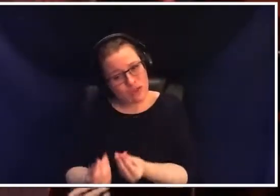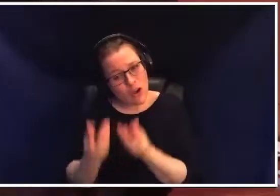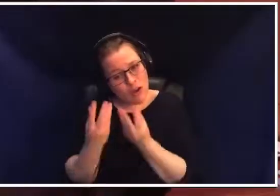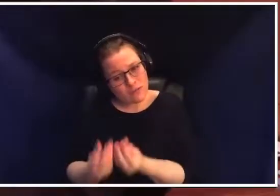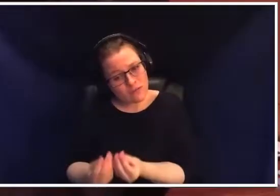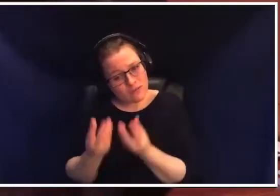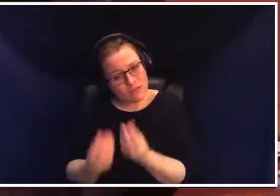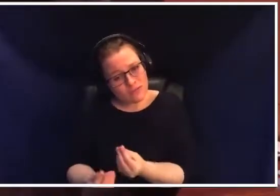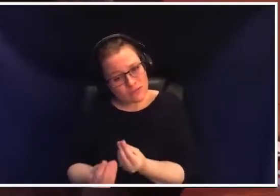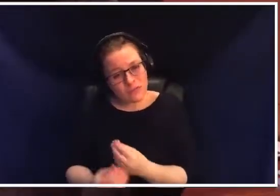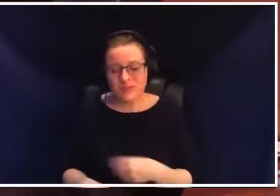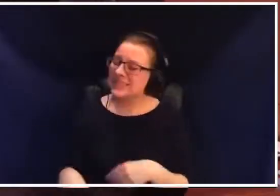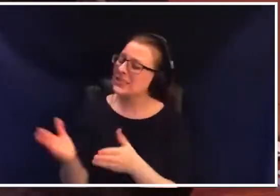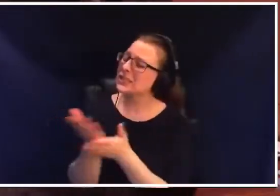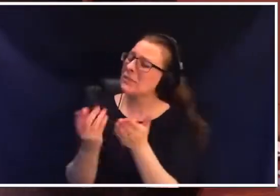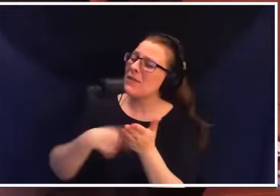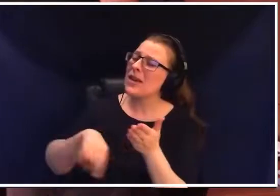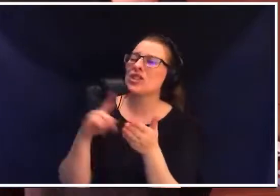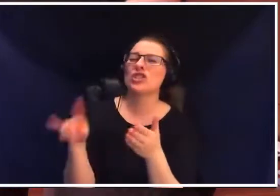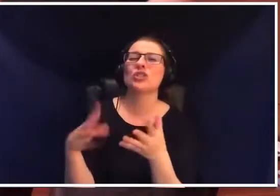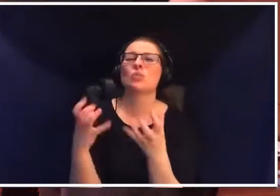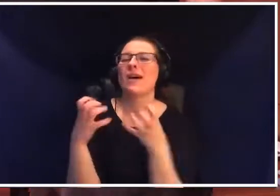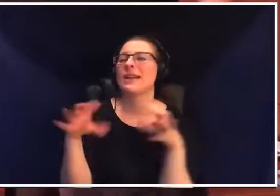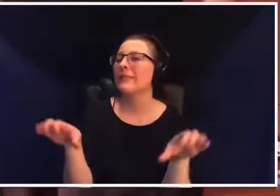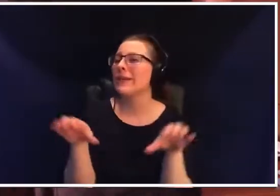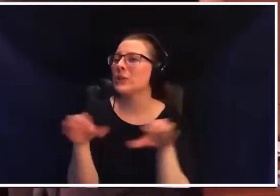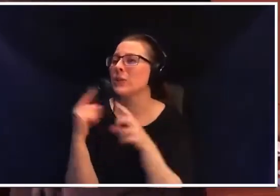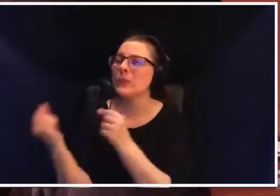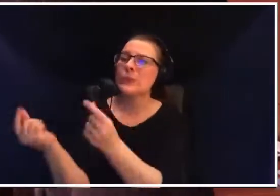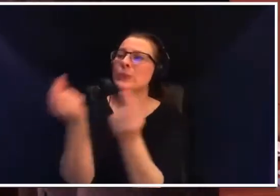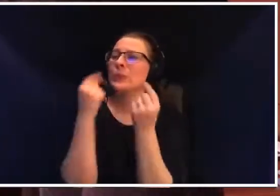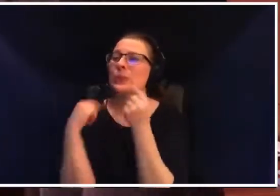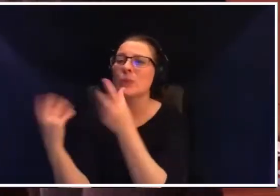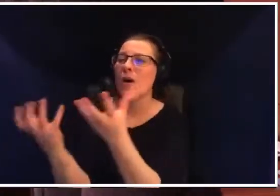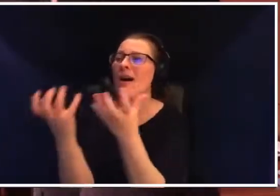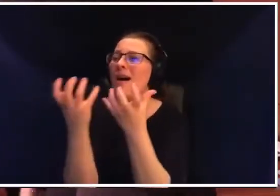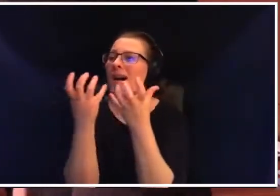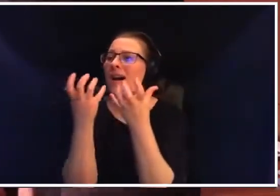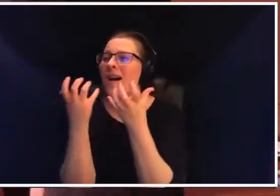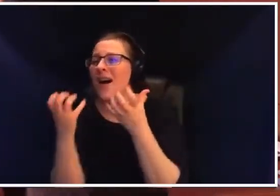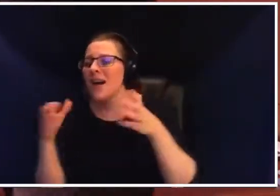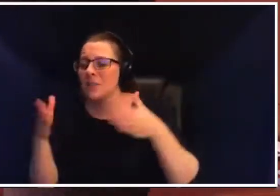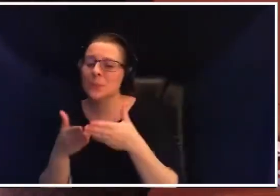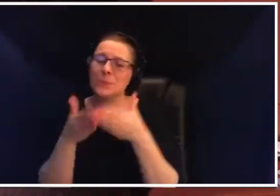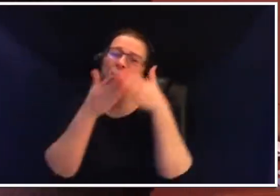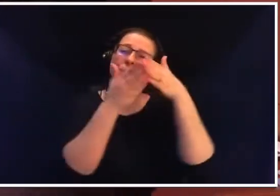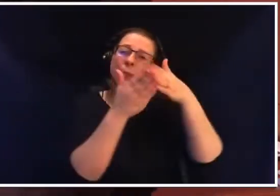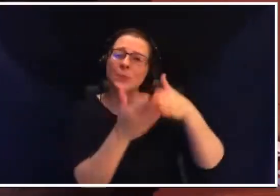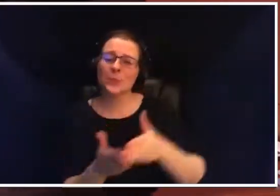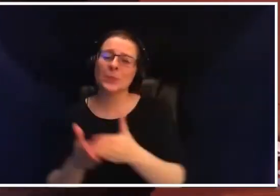us just want adventure, the open sea wind in our